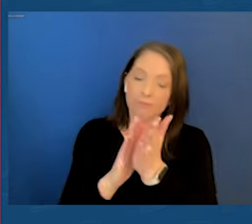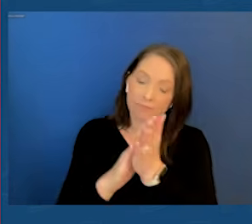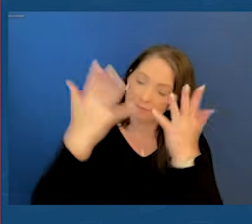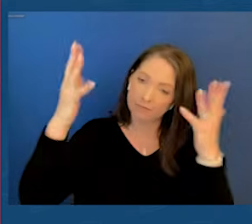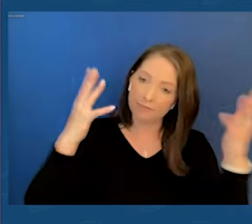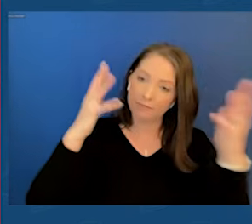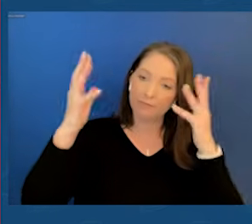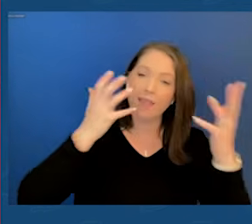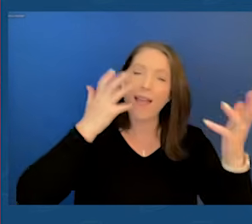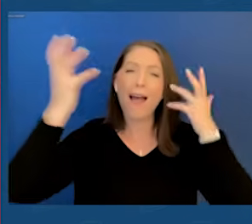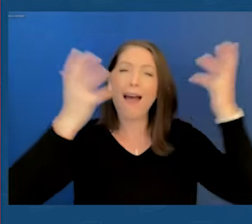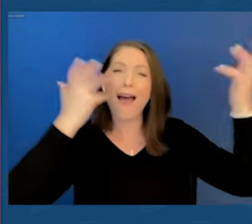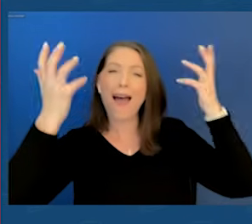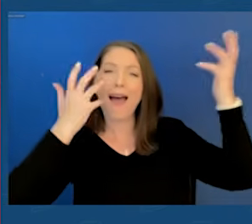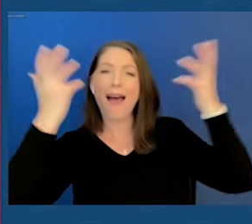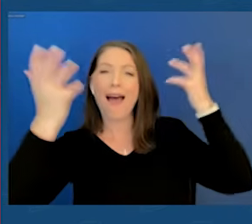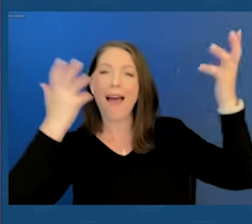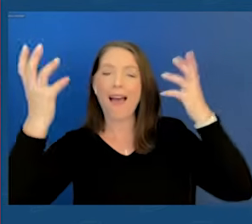Yeah.